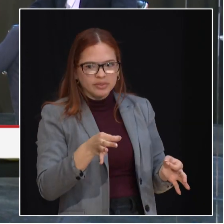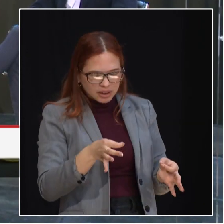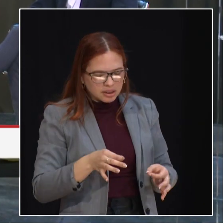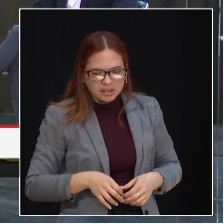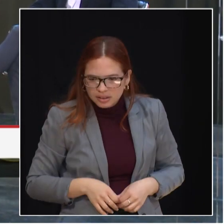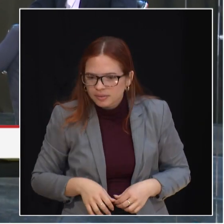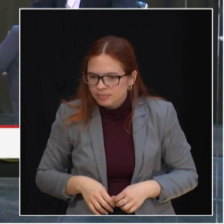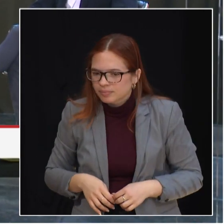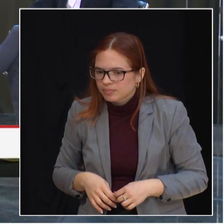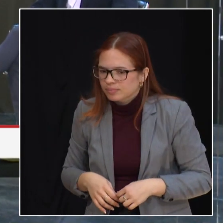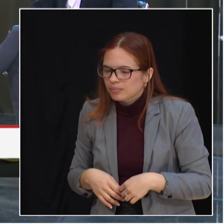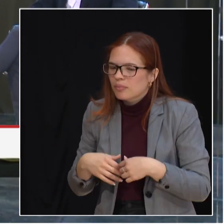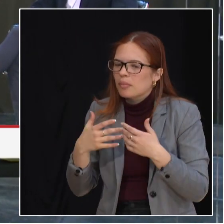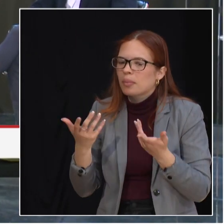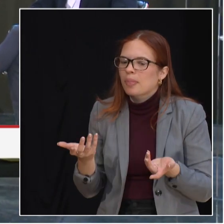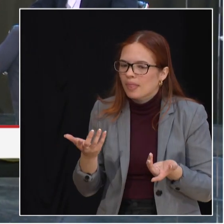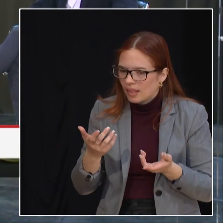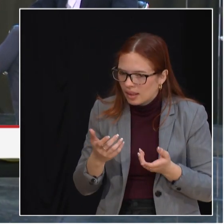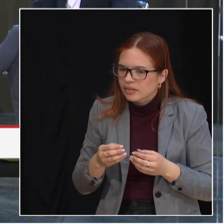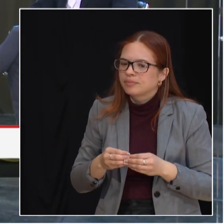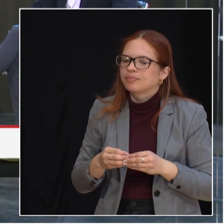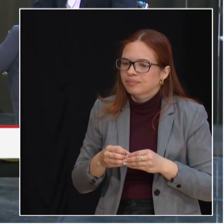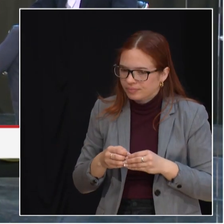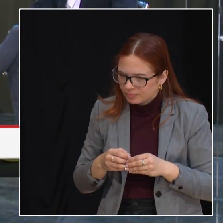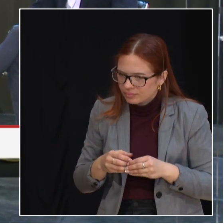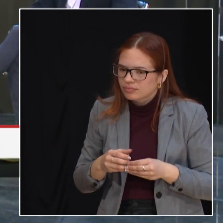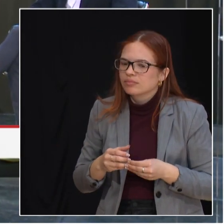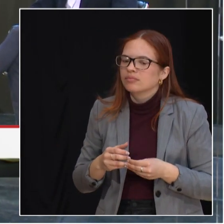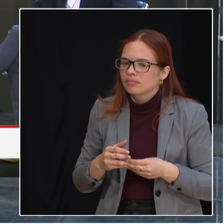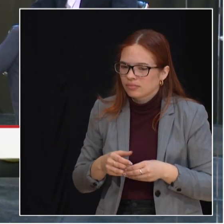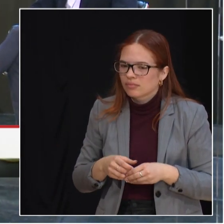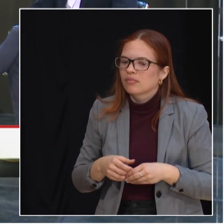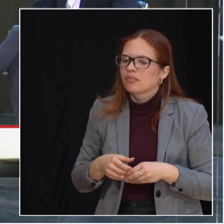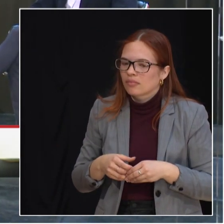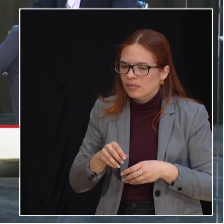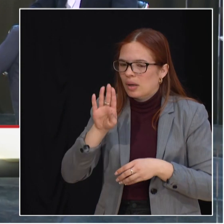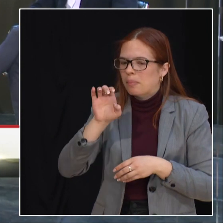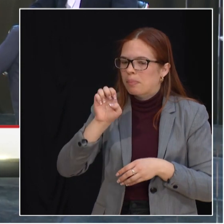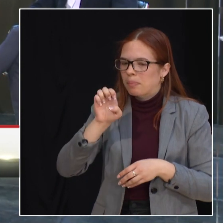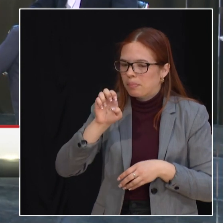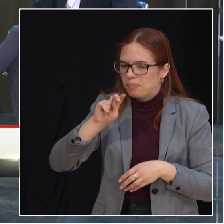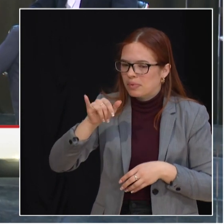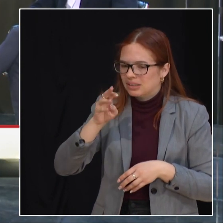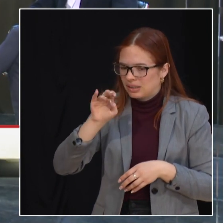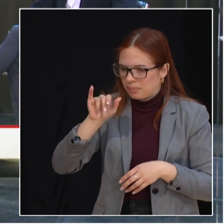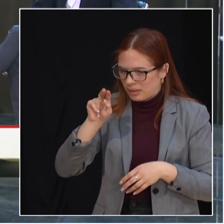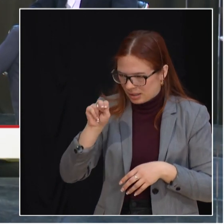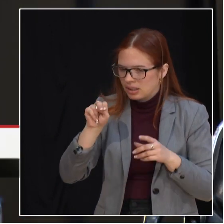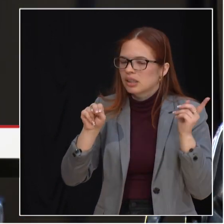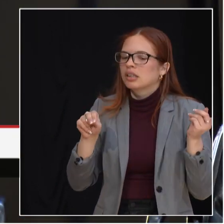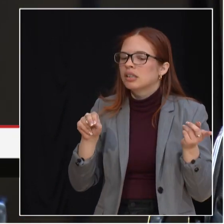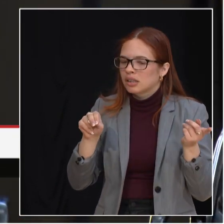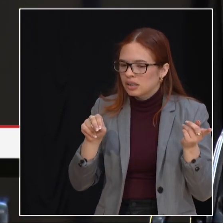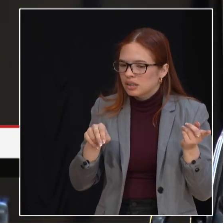We've become much more deliberate with in-person work. Where you work matters,